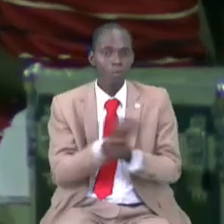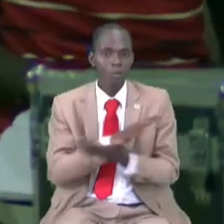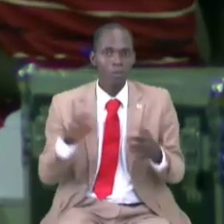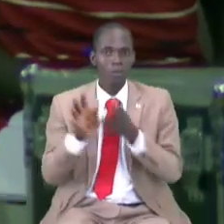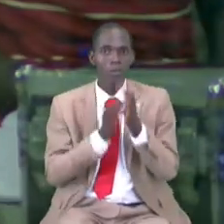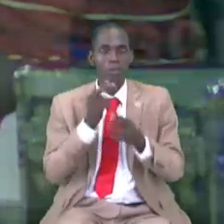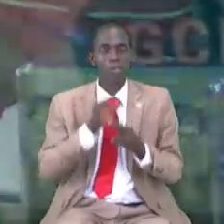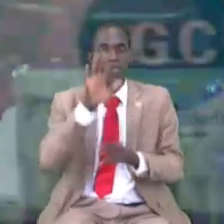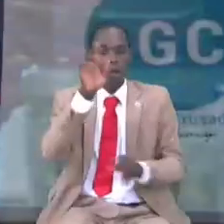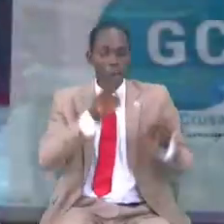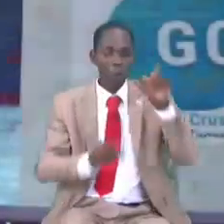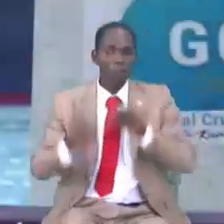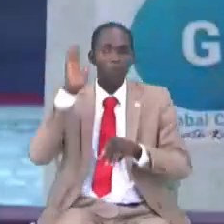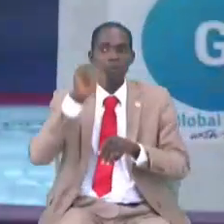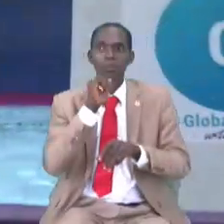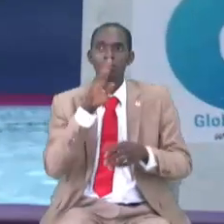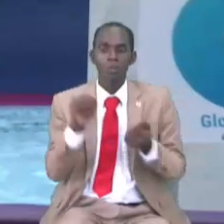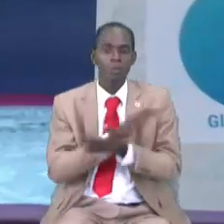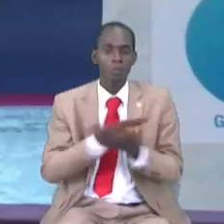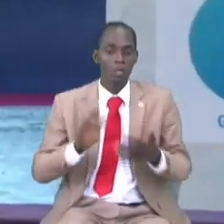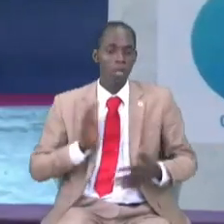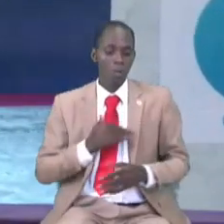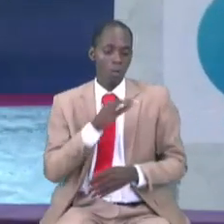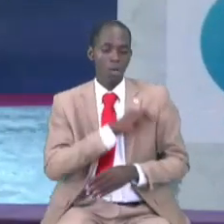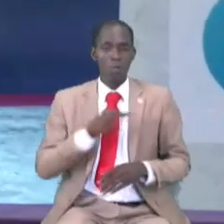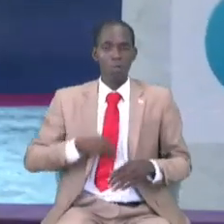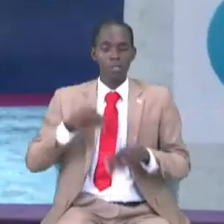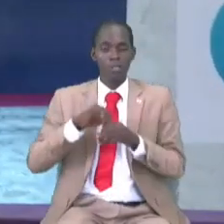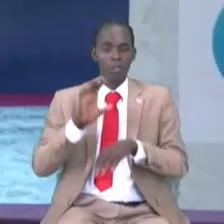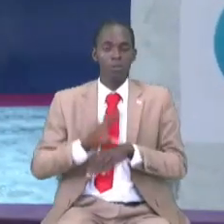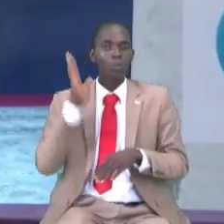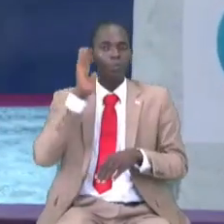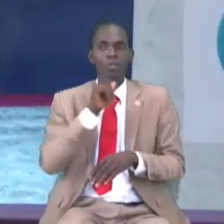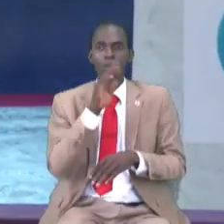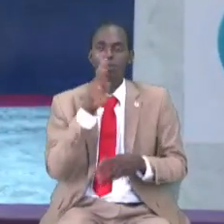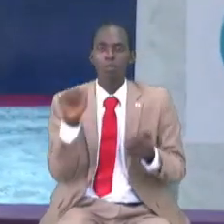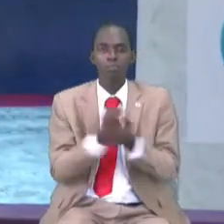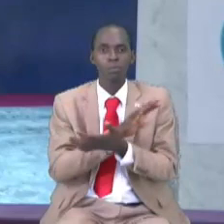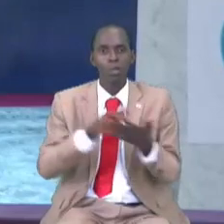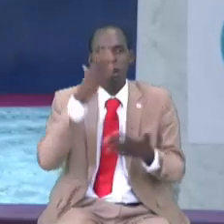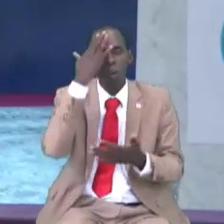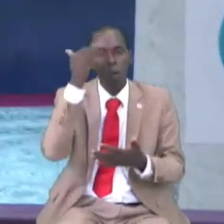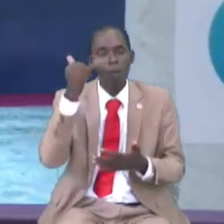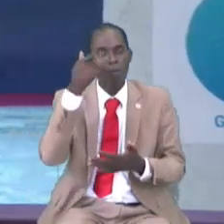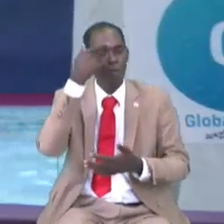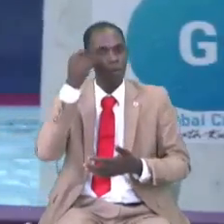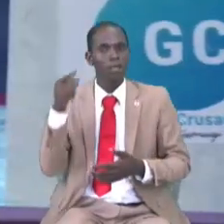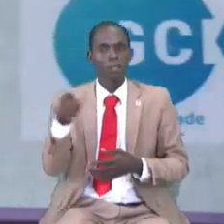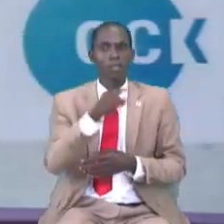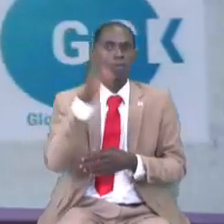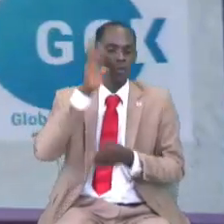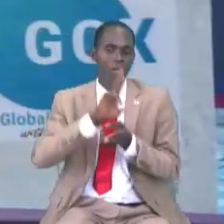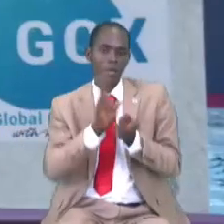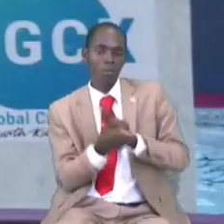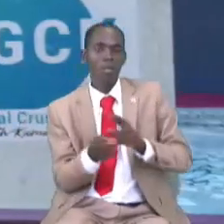not perish, because they will repent as we tell them the might of God. And